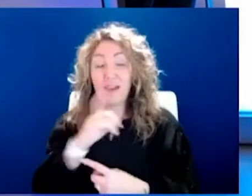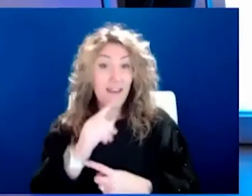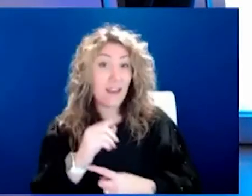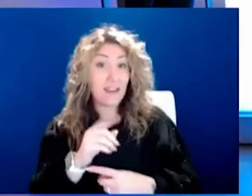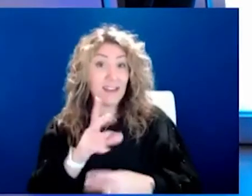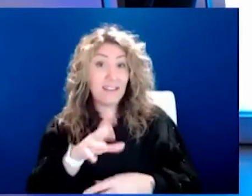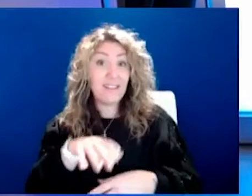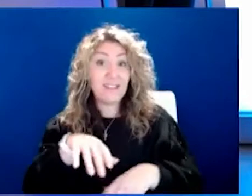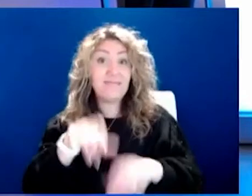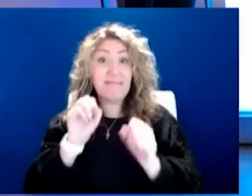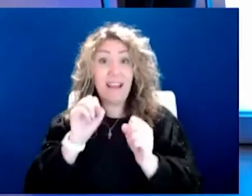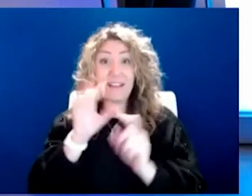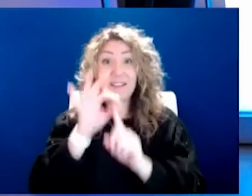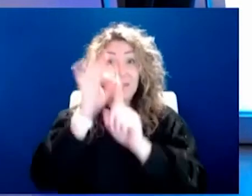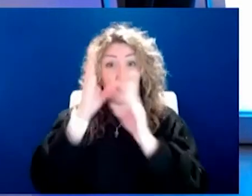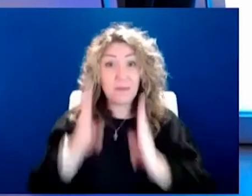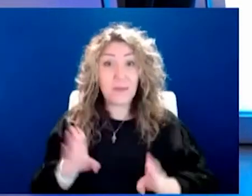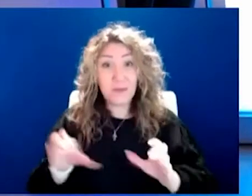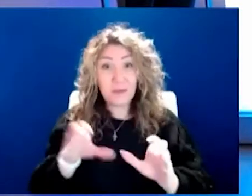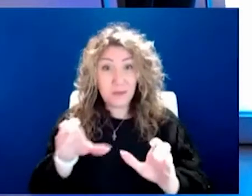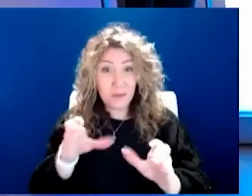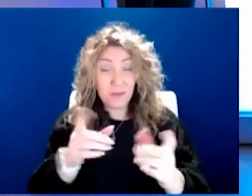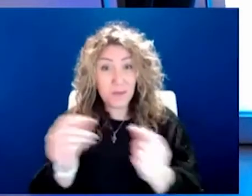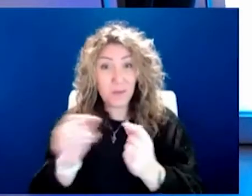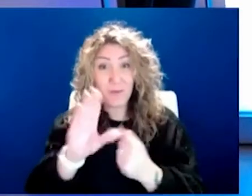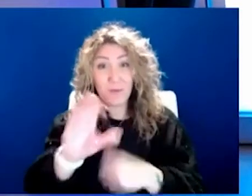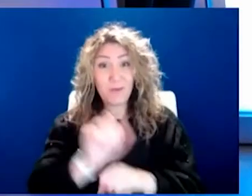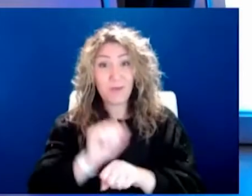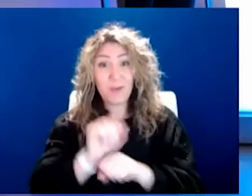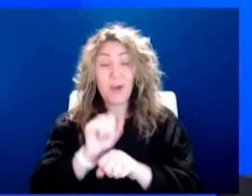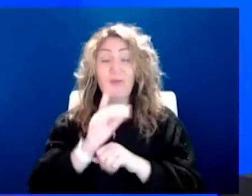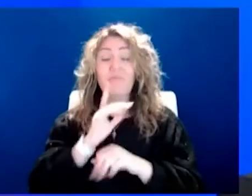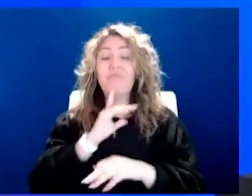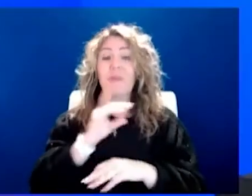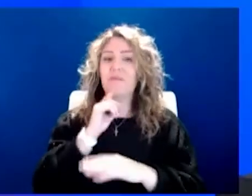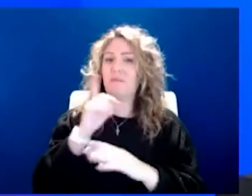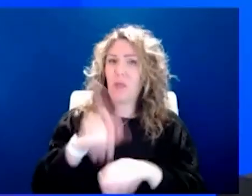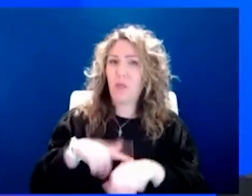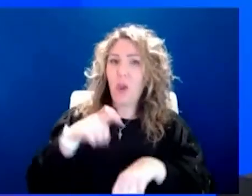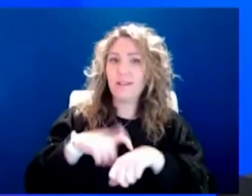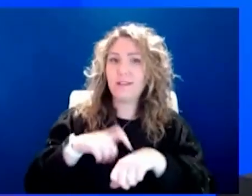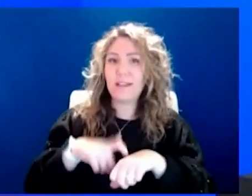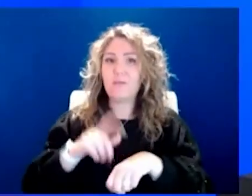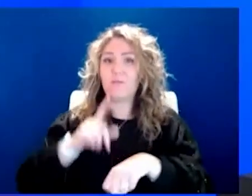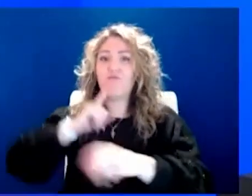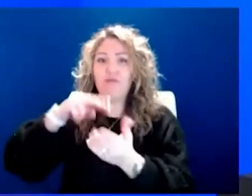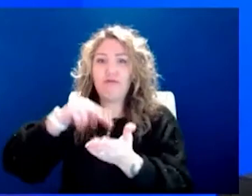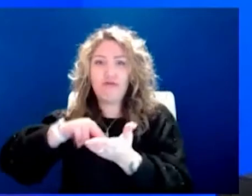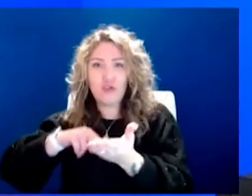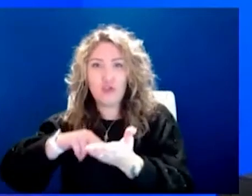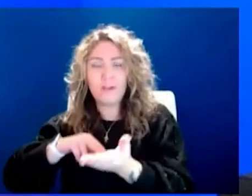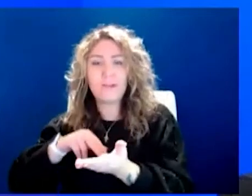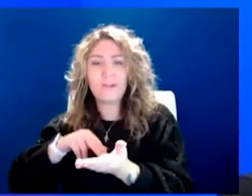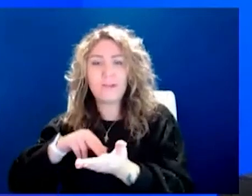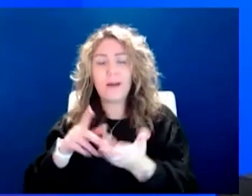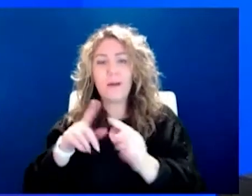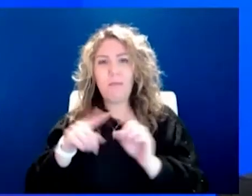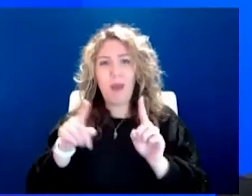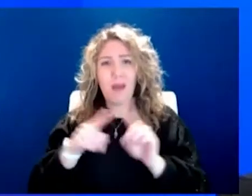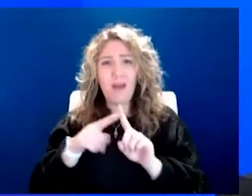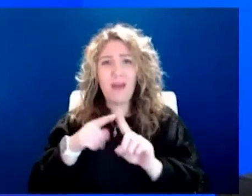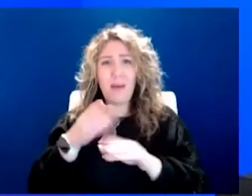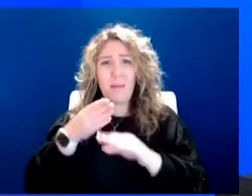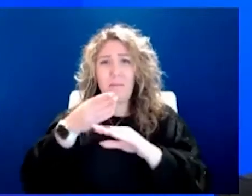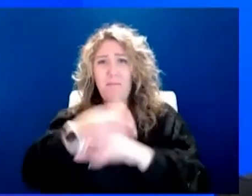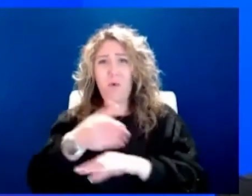to do what you do. I know it's been a long time since I've been like truly a nurse at the bedside, but I know post-mortem care was something that